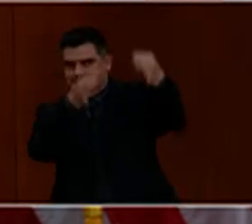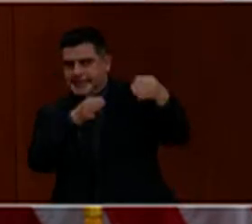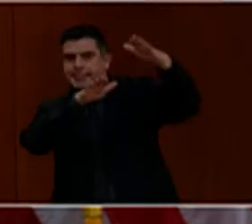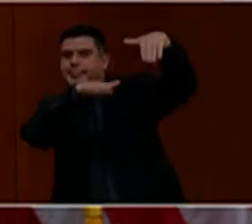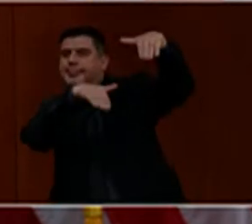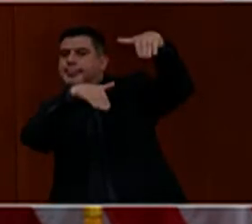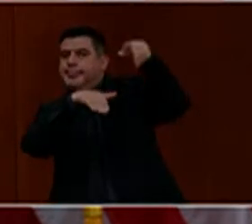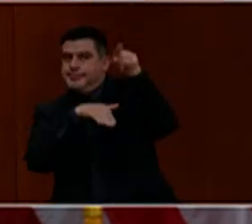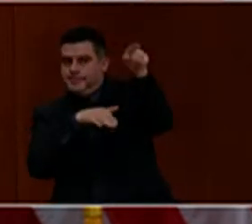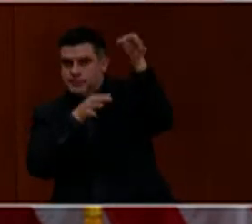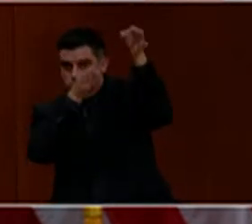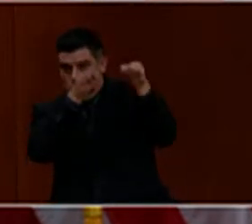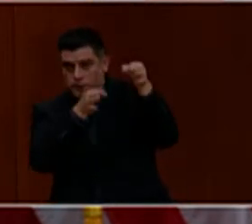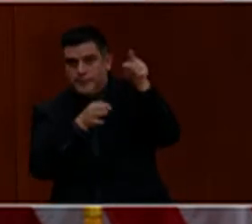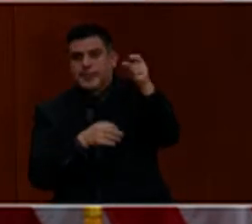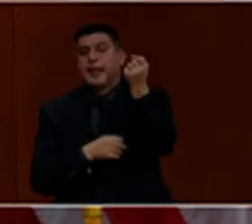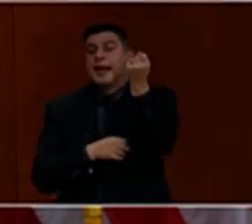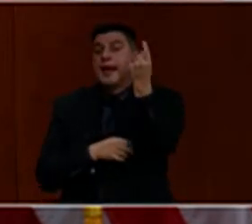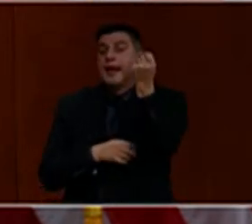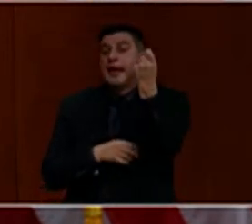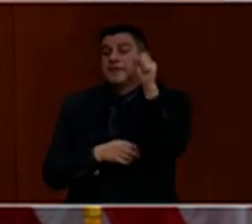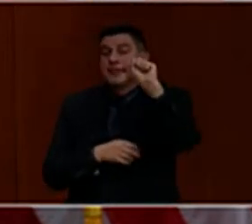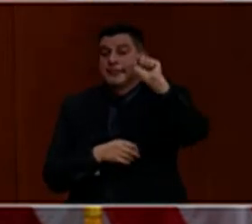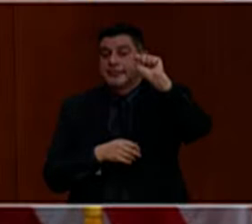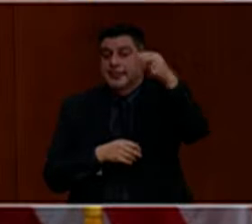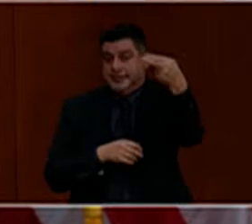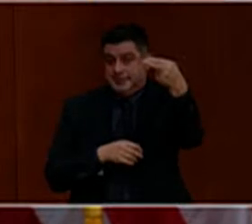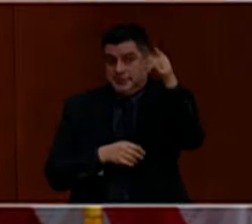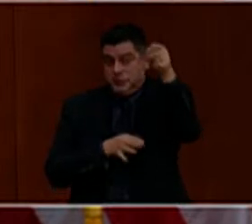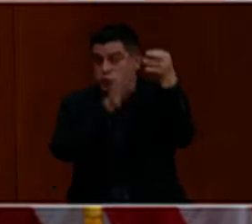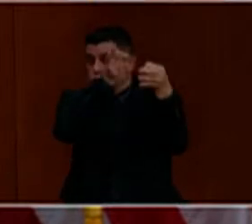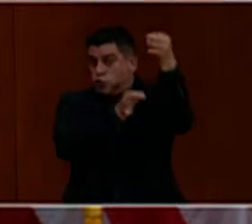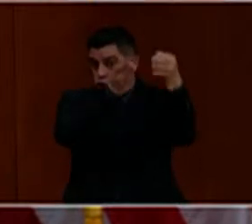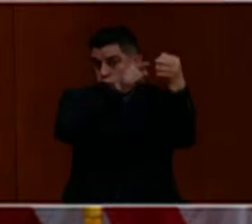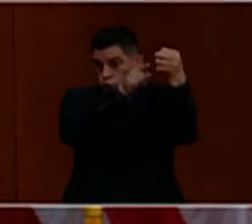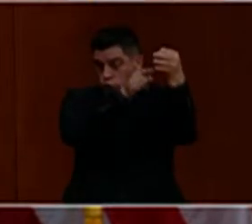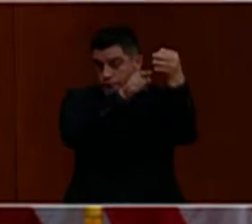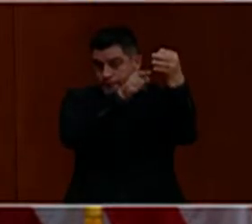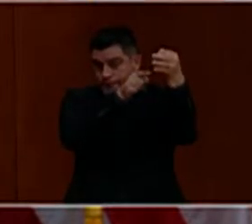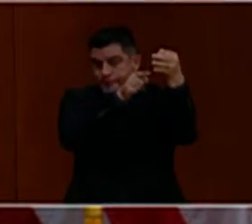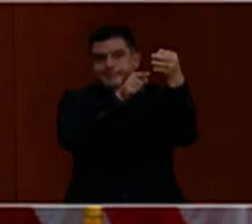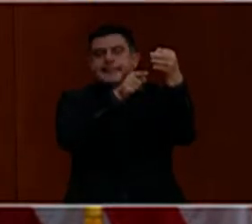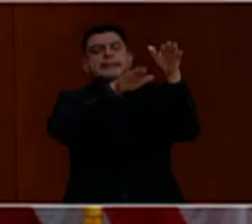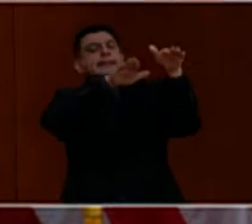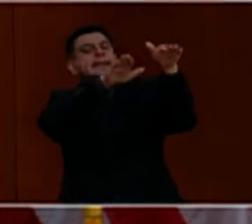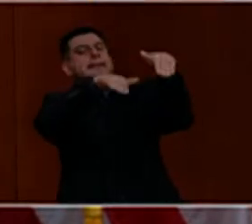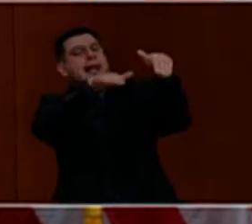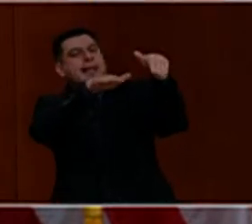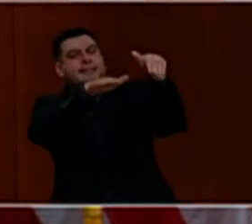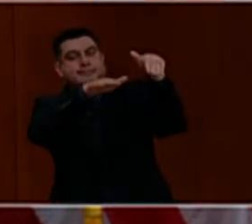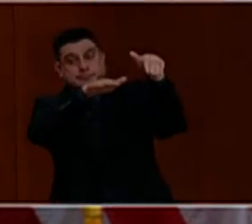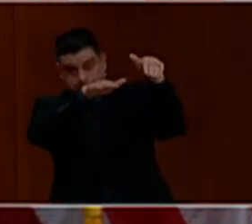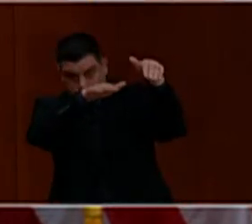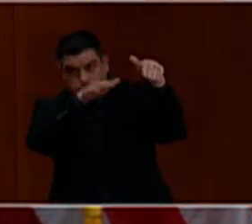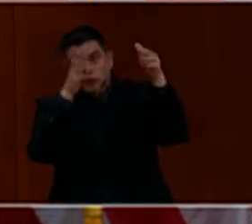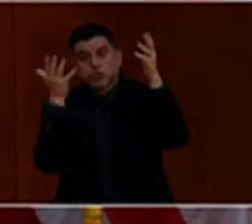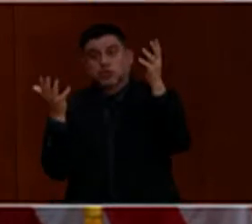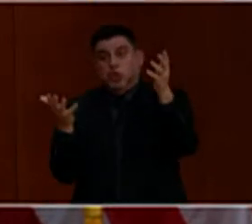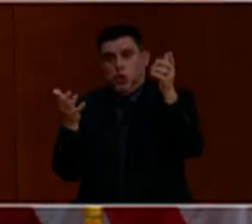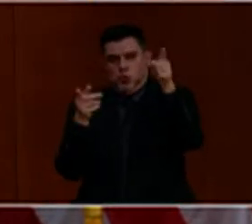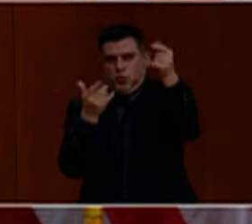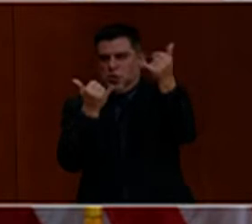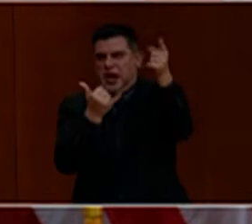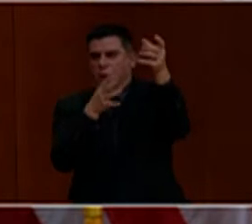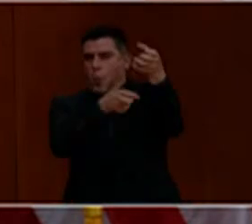has entered a stay into the federal district judge's order, halting that decision from a few months ago. And